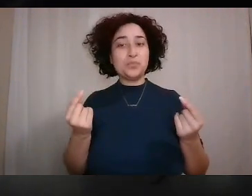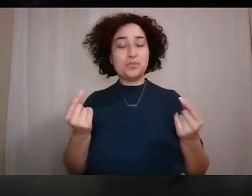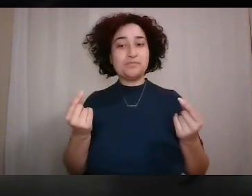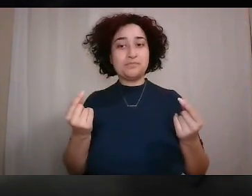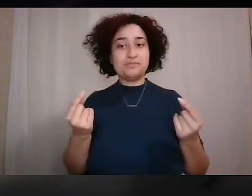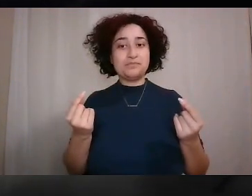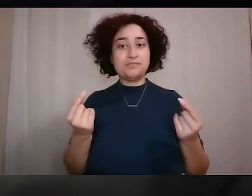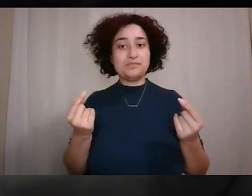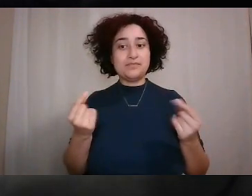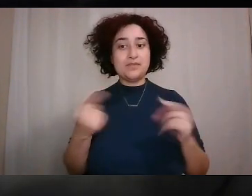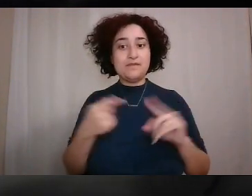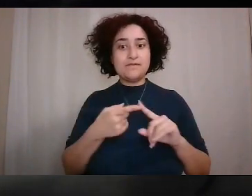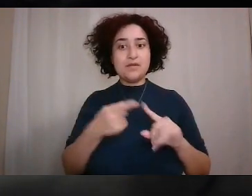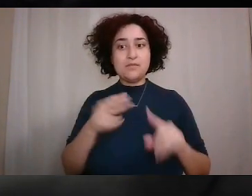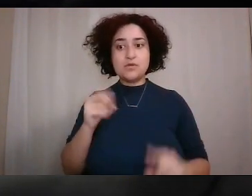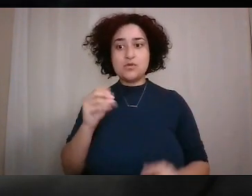Yeah.